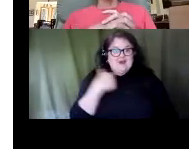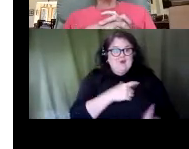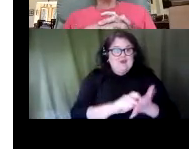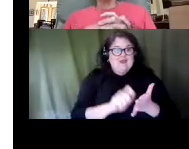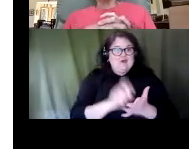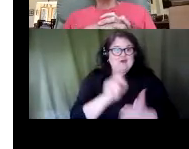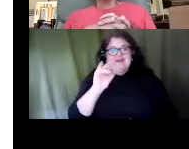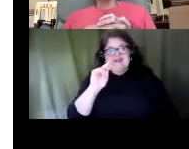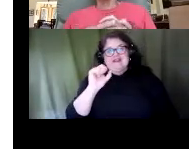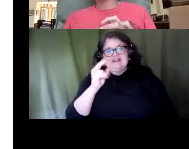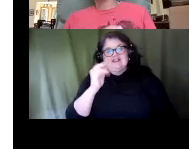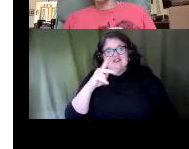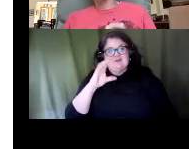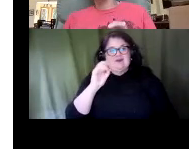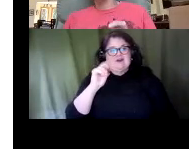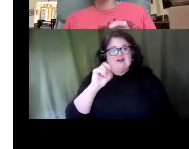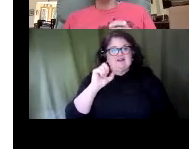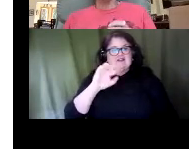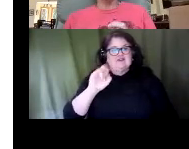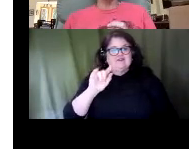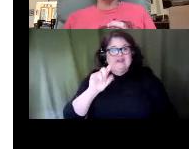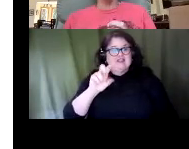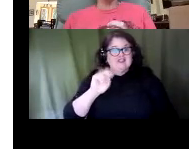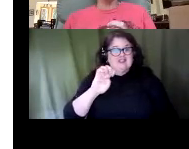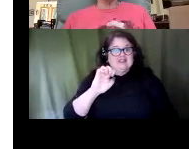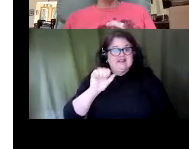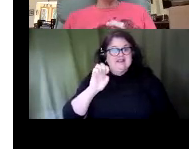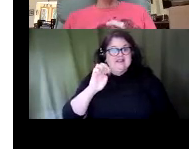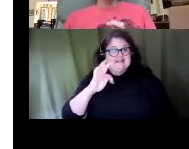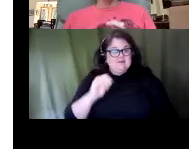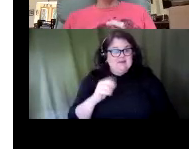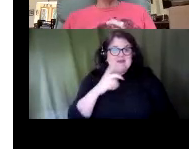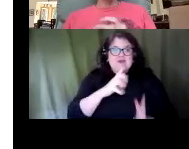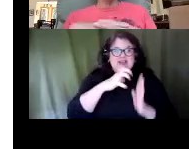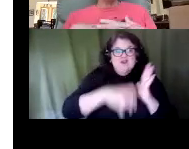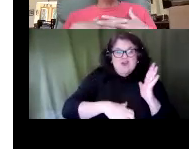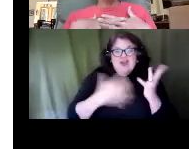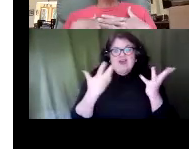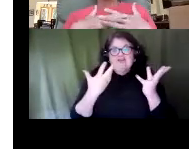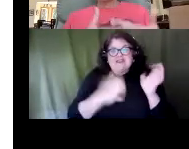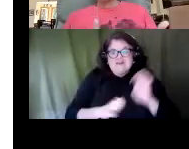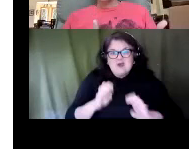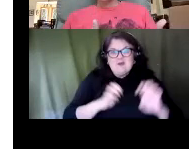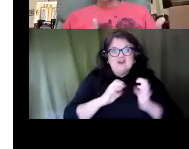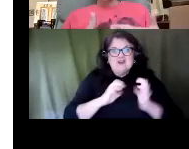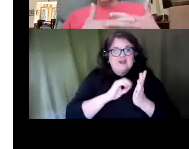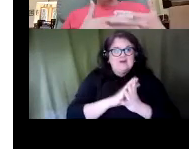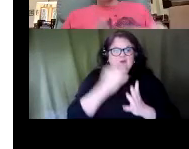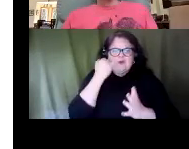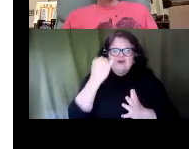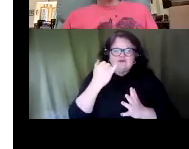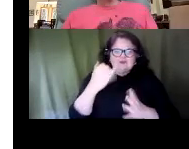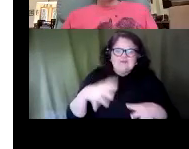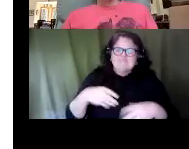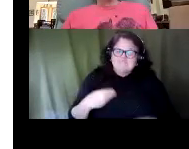kinship conservation easement. It's really a draft, an experimental document, but we're looking at like, what if we grant a tribe an